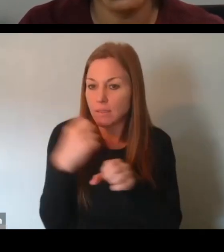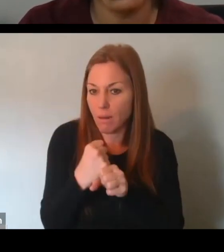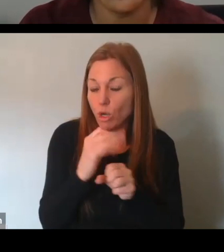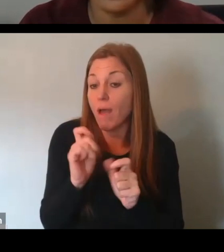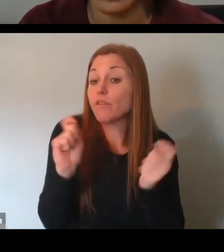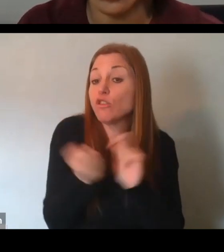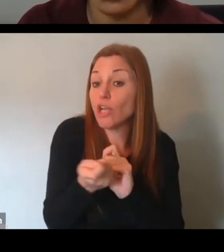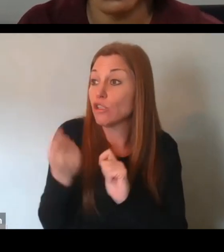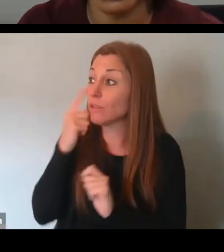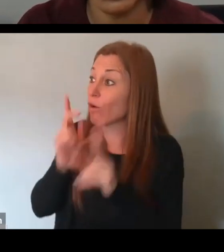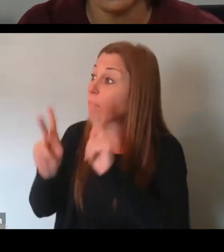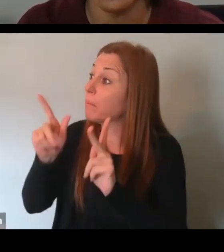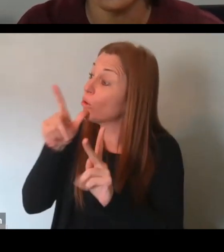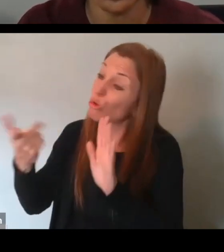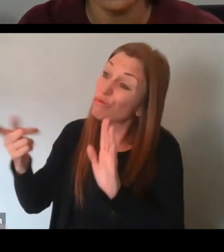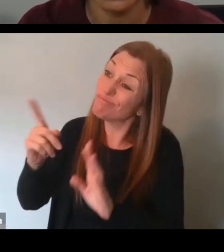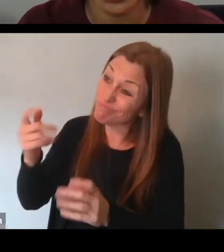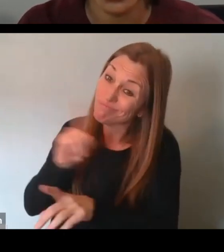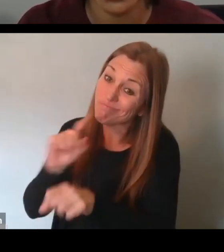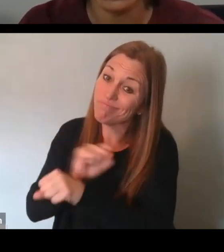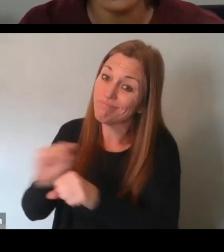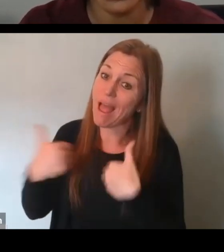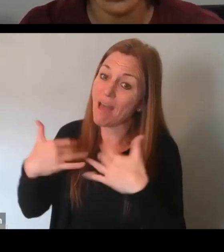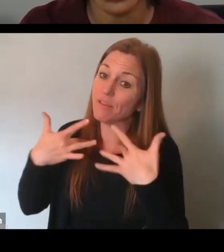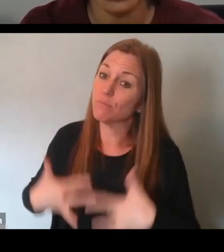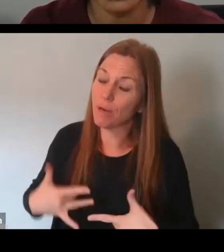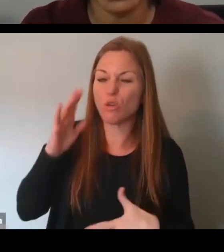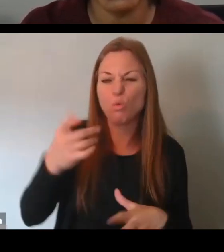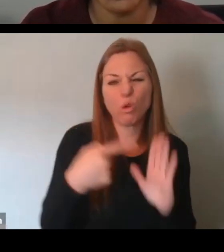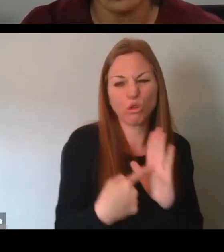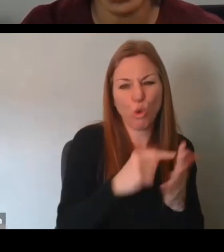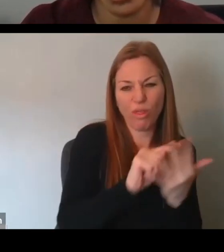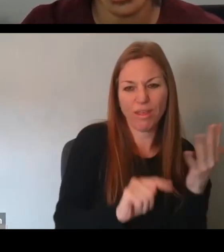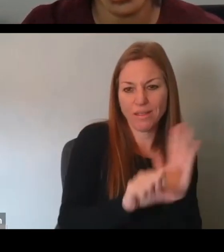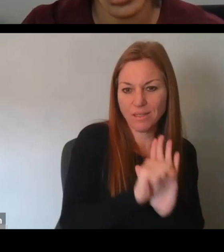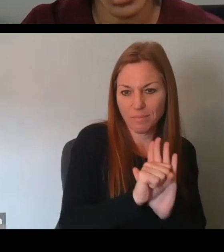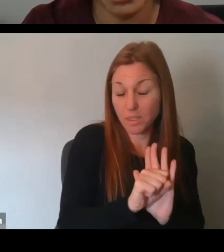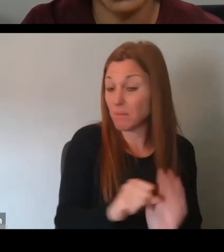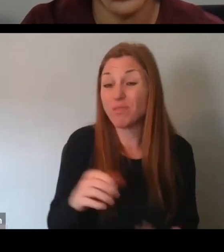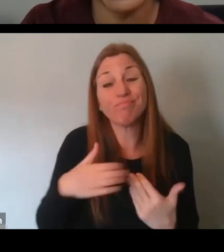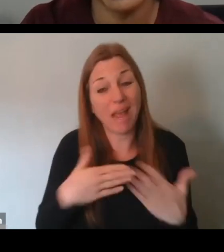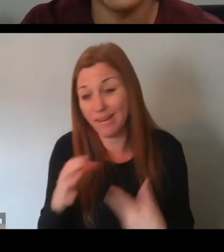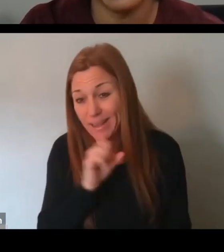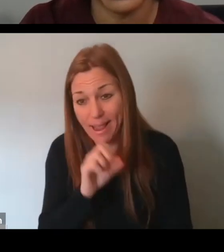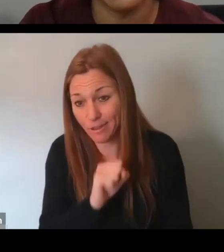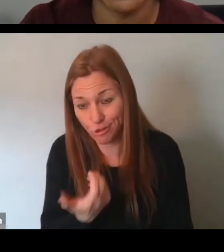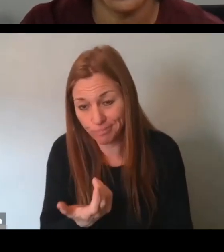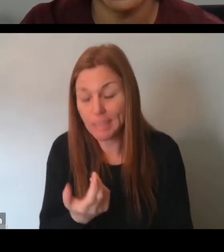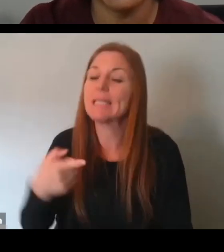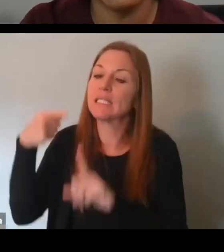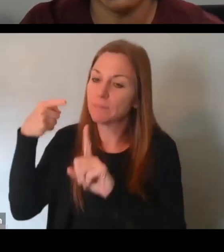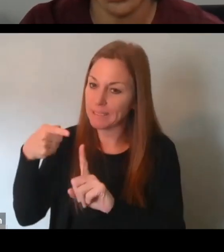for depression at any age. It is particularly true for people who are older. The older we are, the